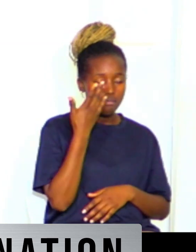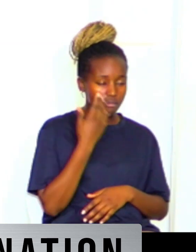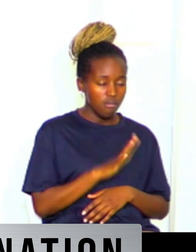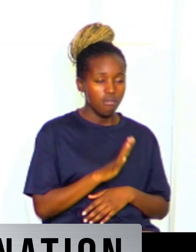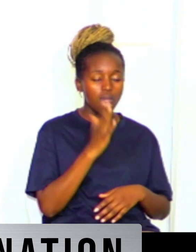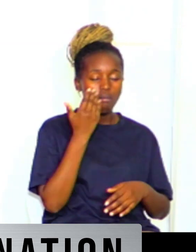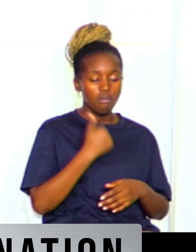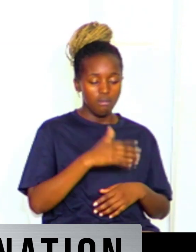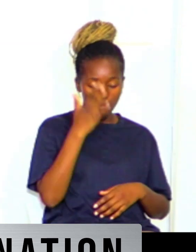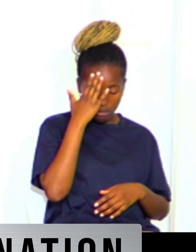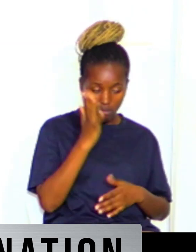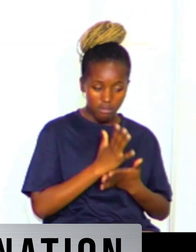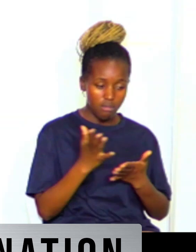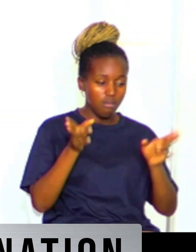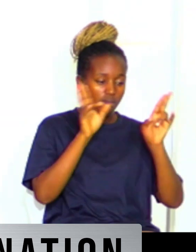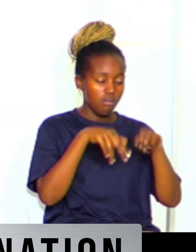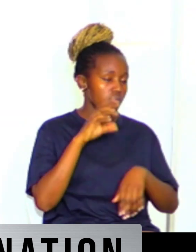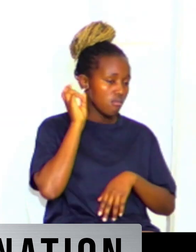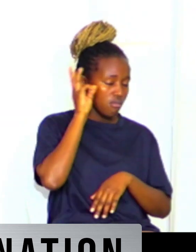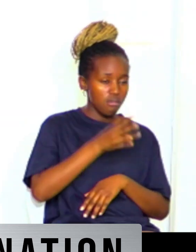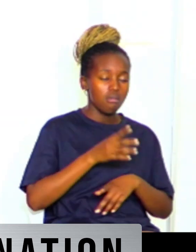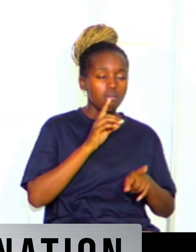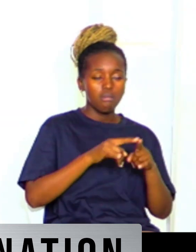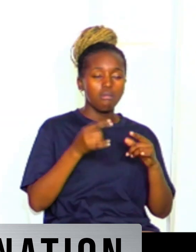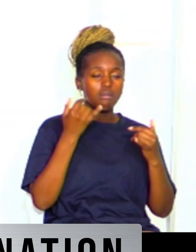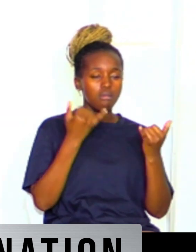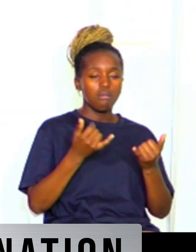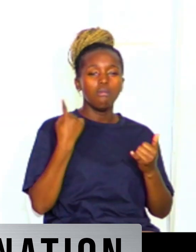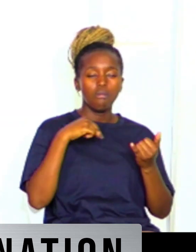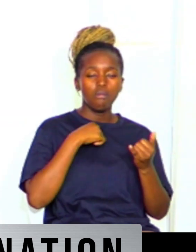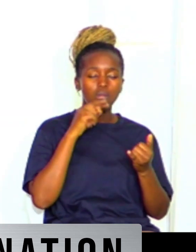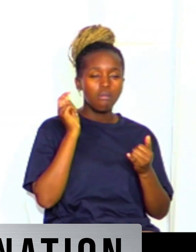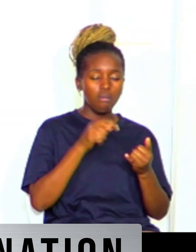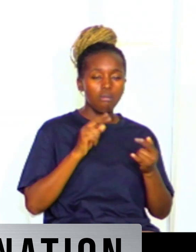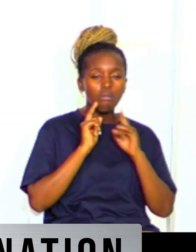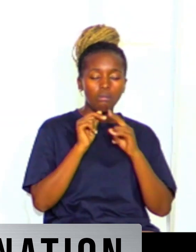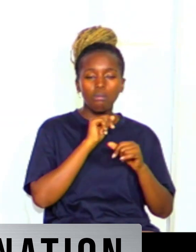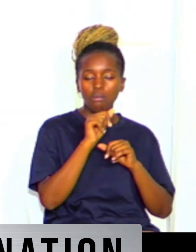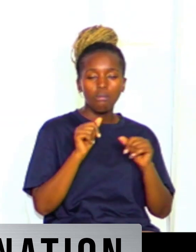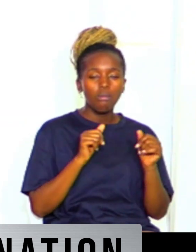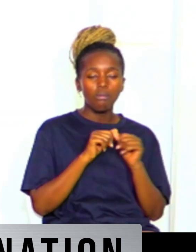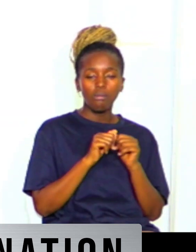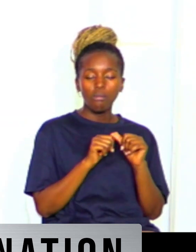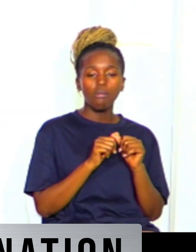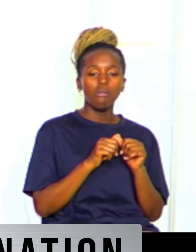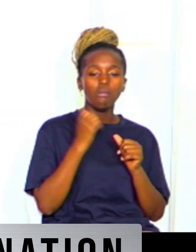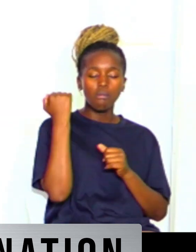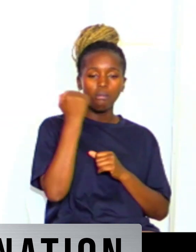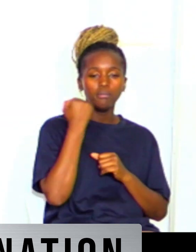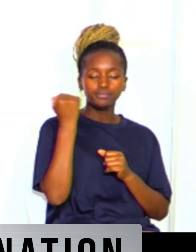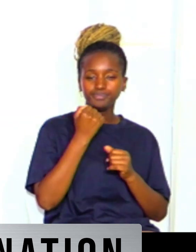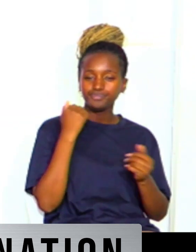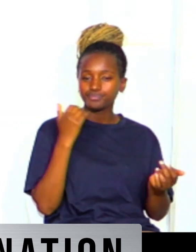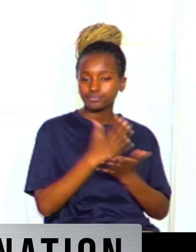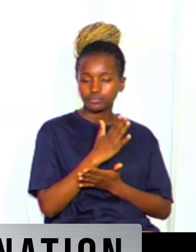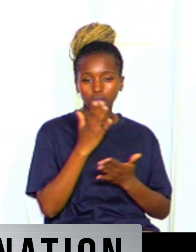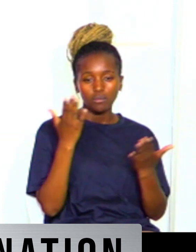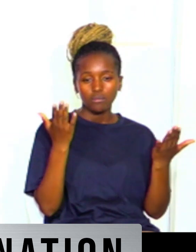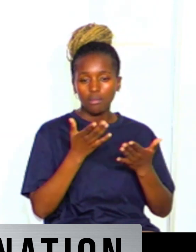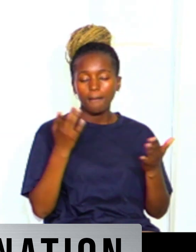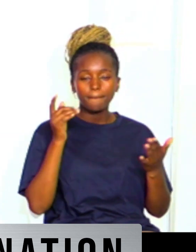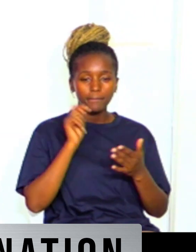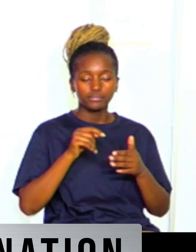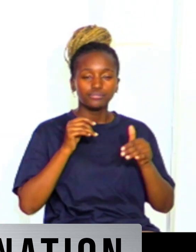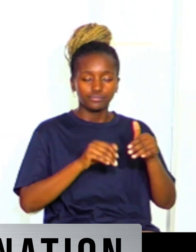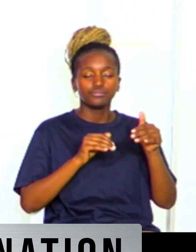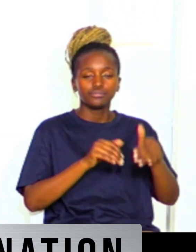be done. What we are praying for, wafuate katiba. Tafadhali afuate